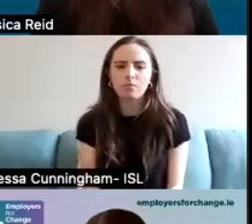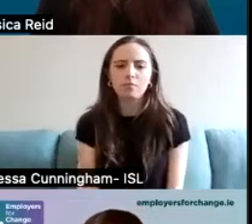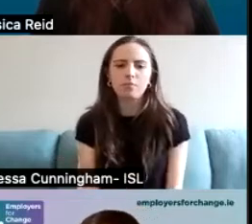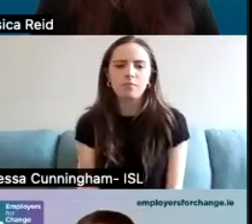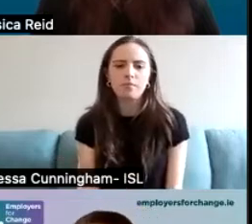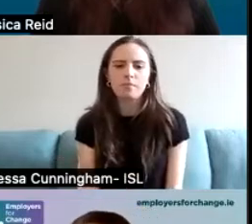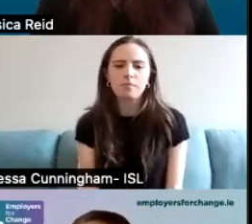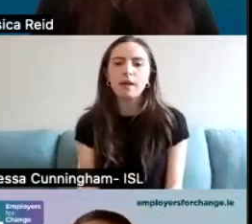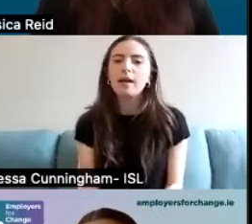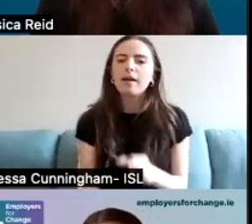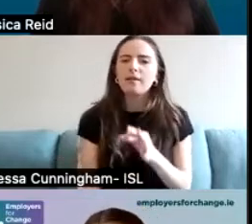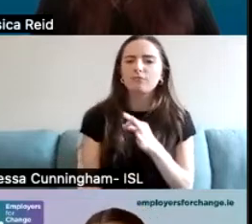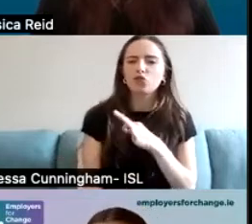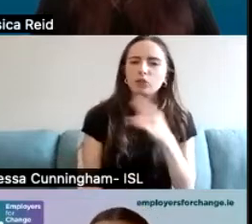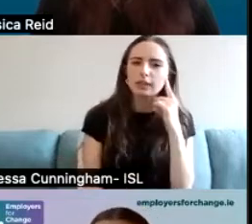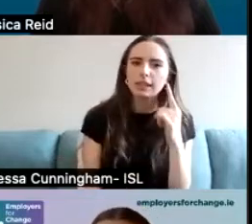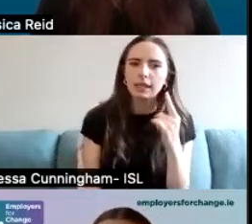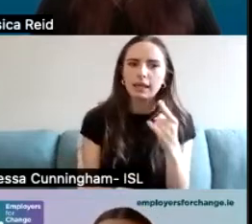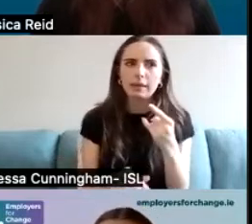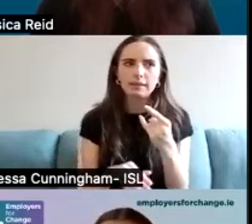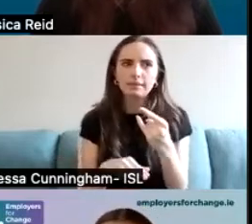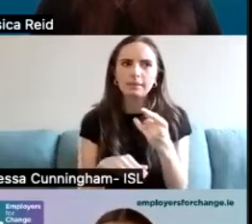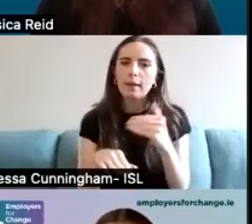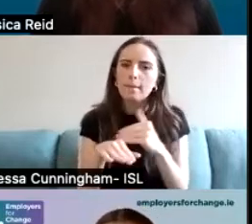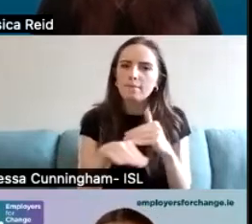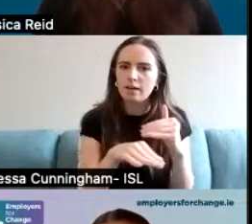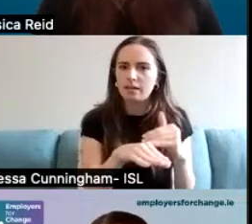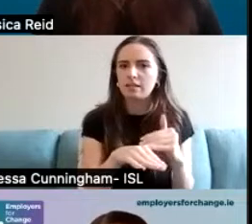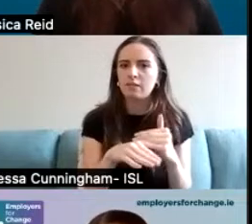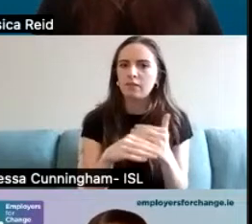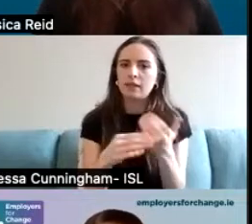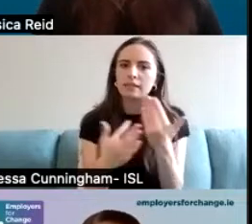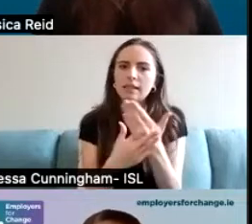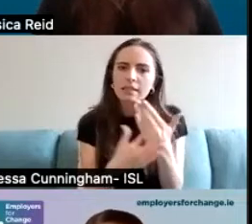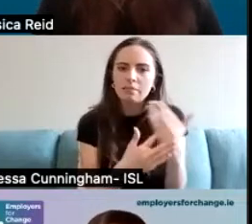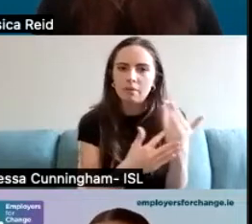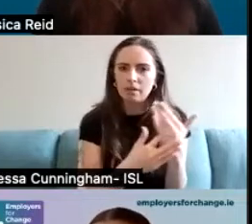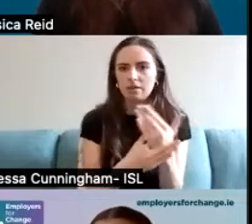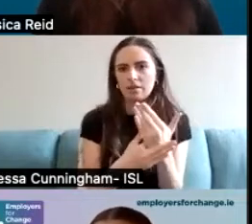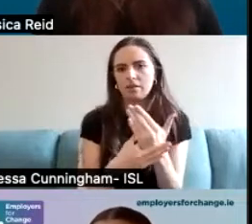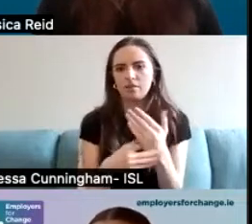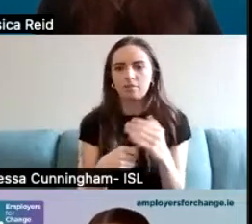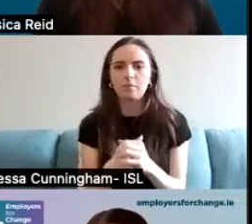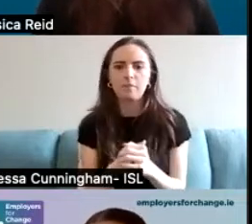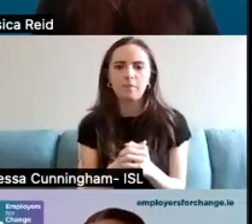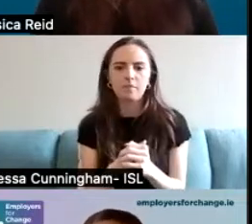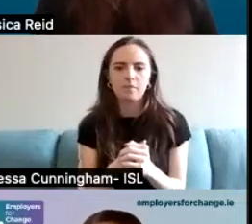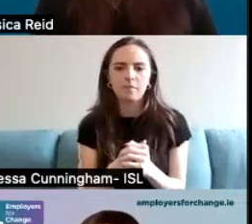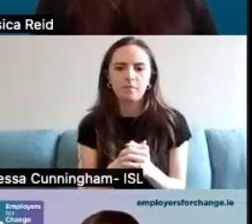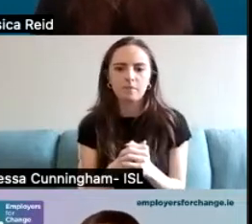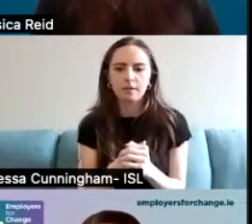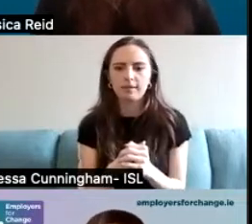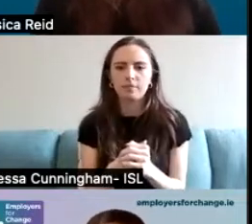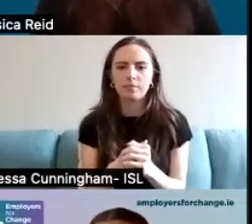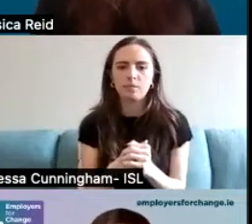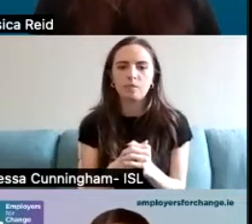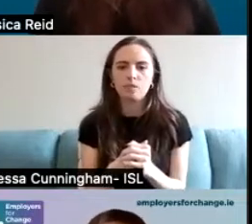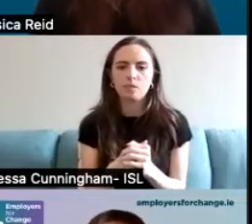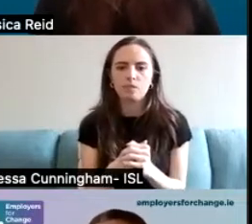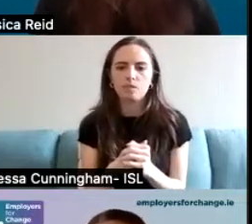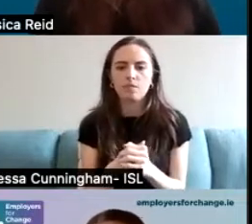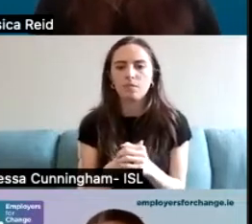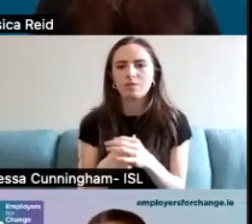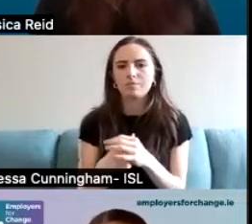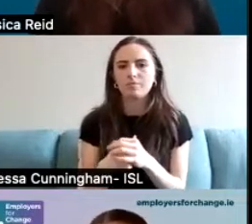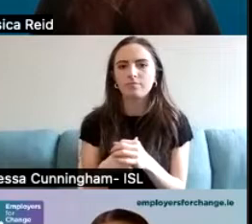of inaccessibility when it comes to communication is helpful for us to really understand and to really kind of